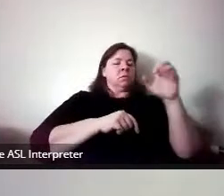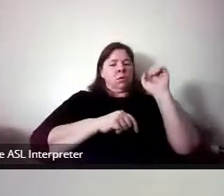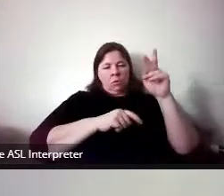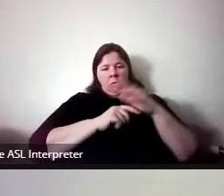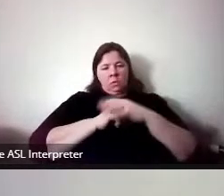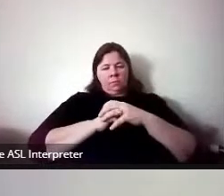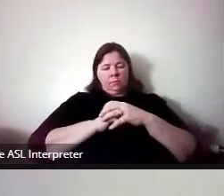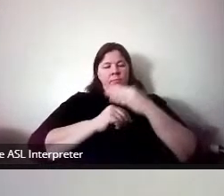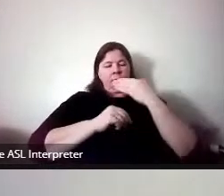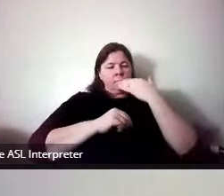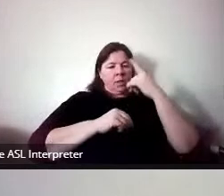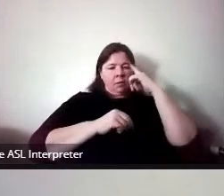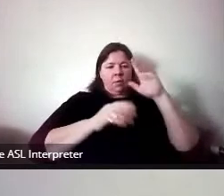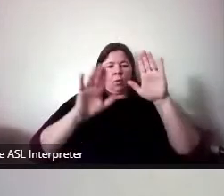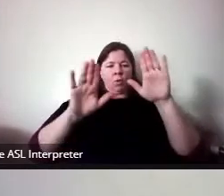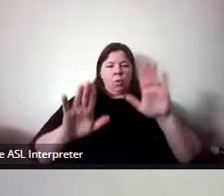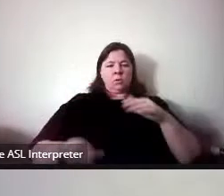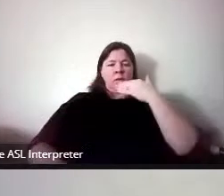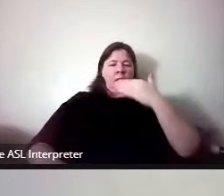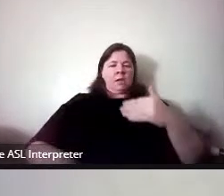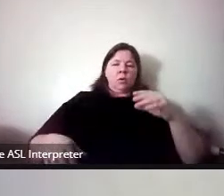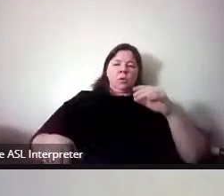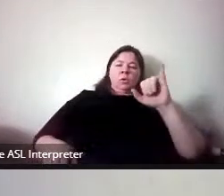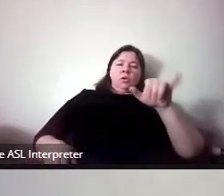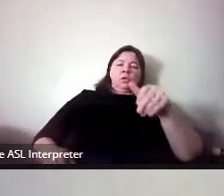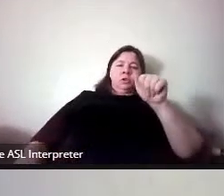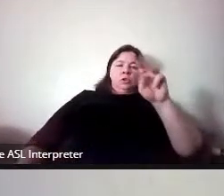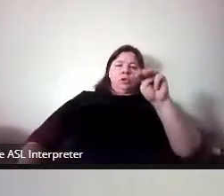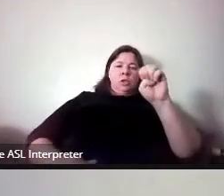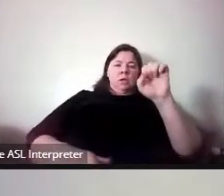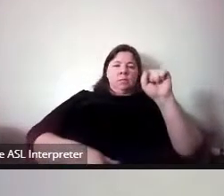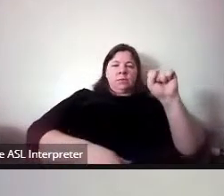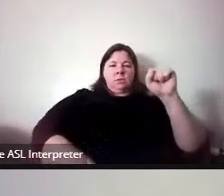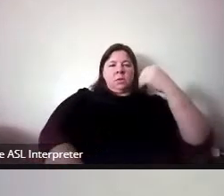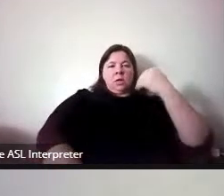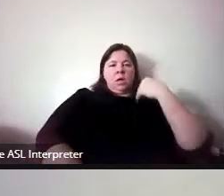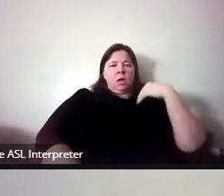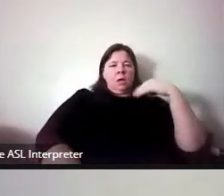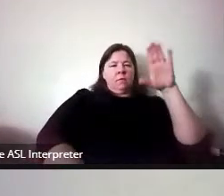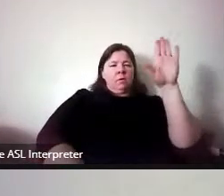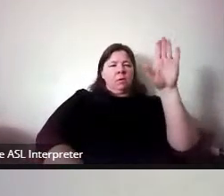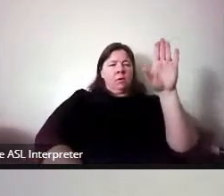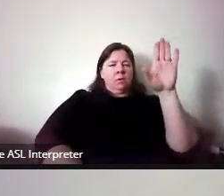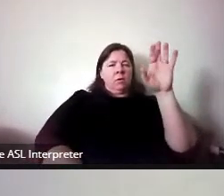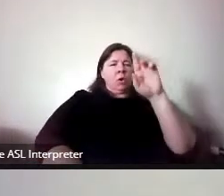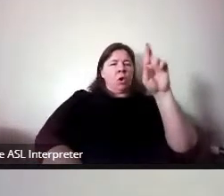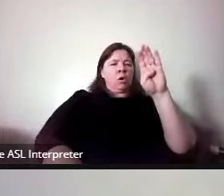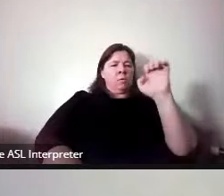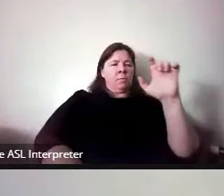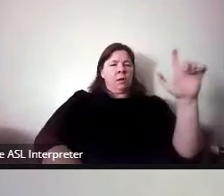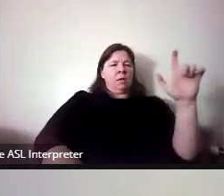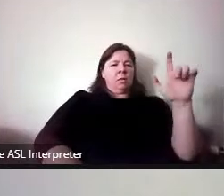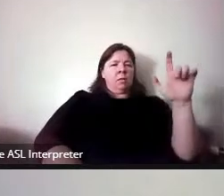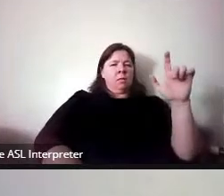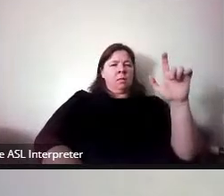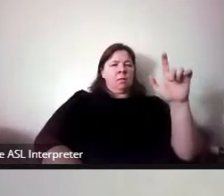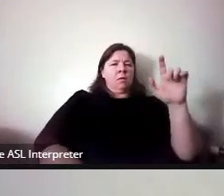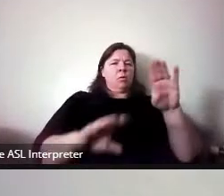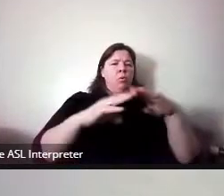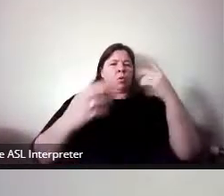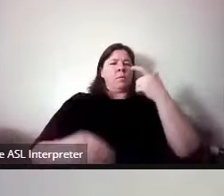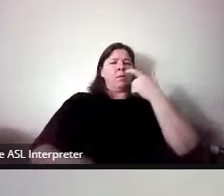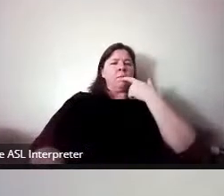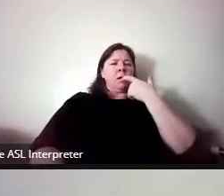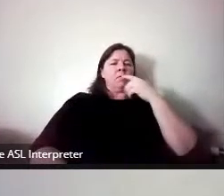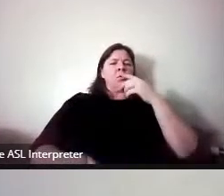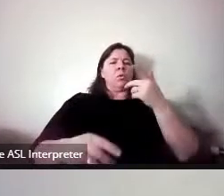Thank you, GURSMINDER. That was awesome. Yeah. James Bell has got his hand up to ask a question. Do you want to unmute yourself, James, and ask a